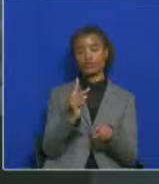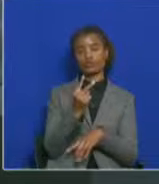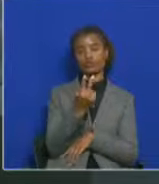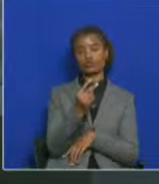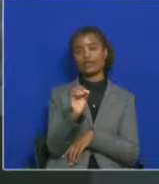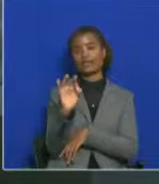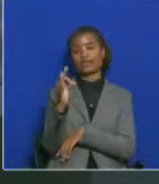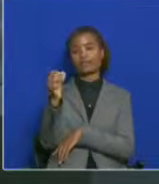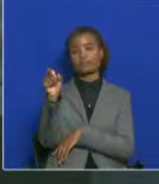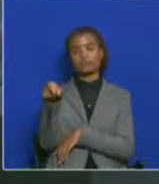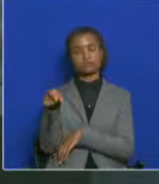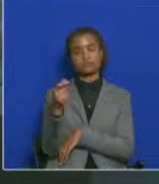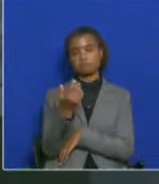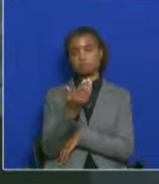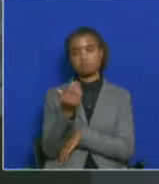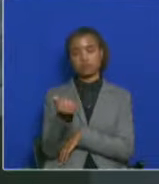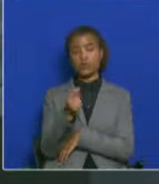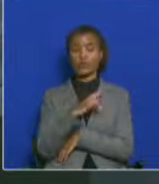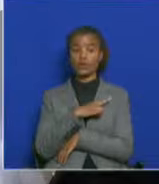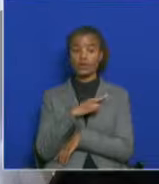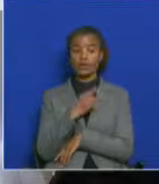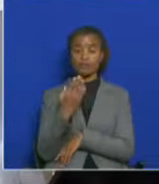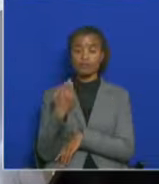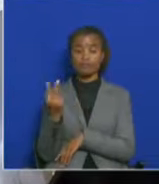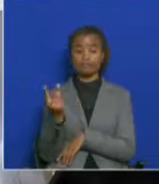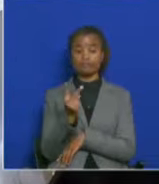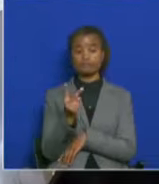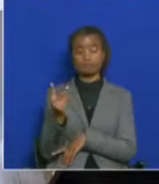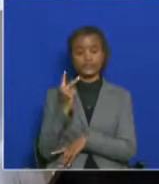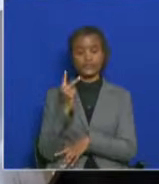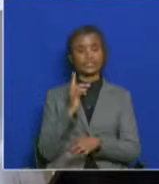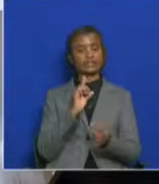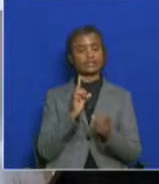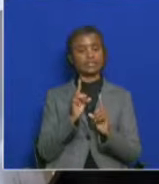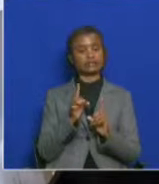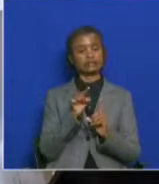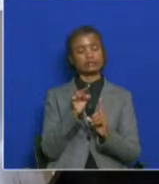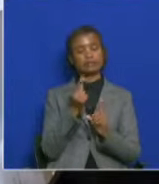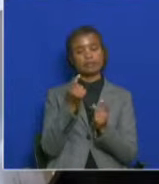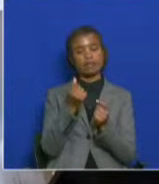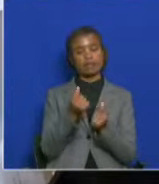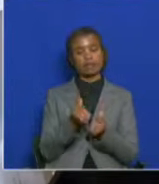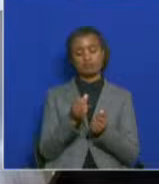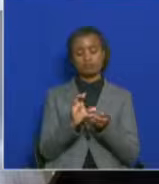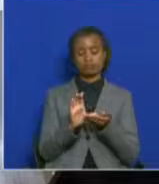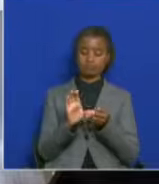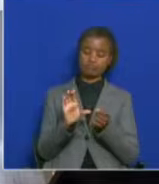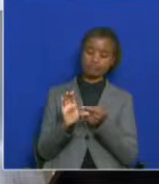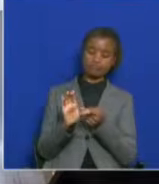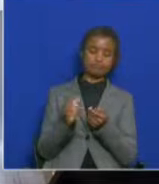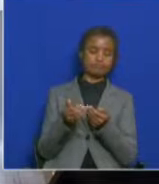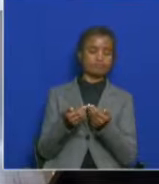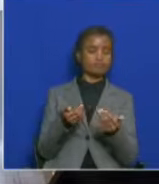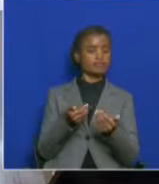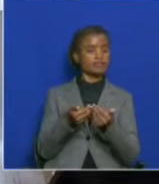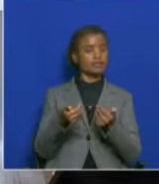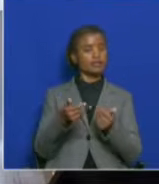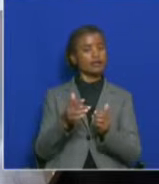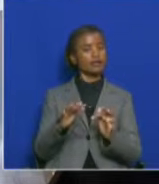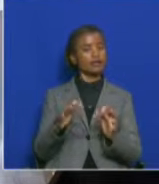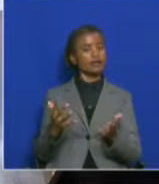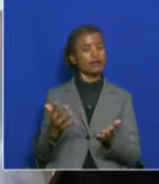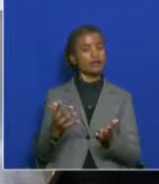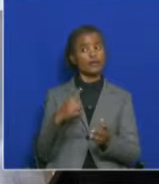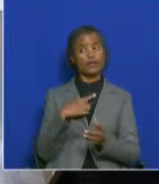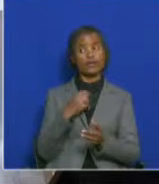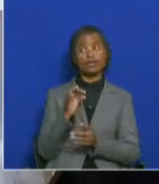Hence the discussion between the two of them of the split. How are we going to split it? If it wasn't General Khan, why would why would he be discussing how the split